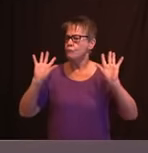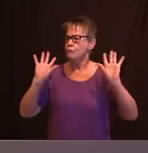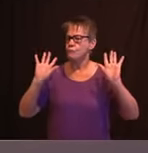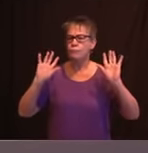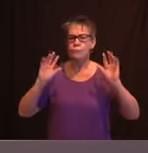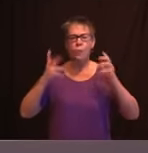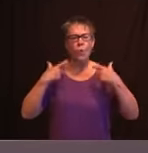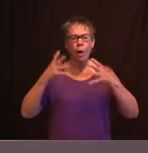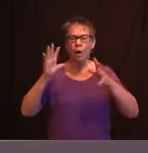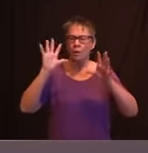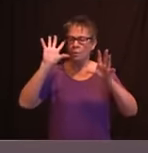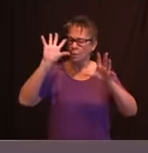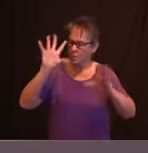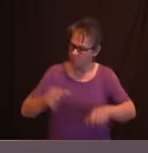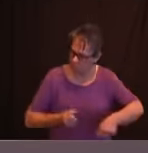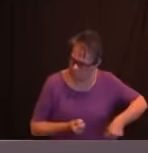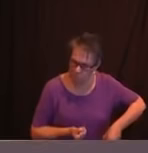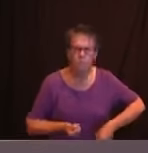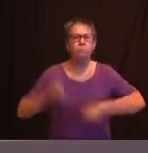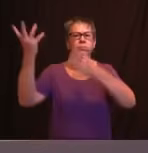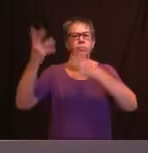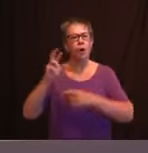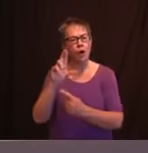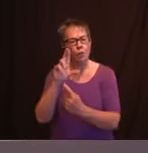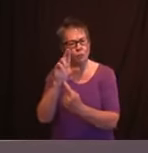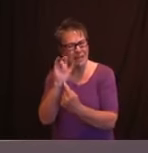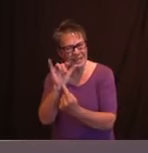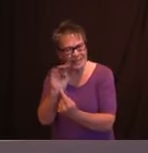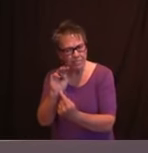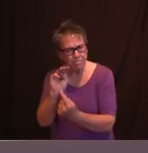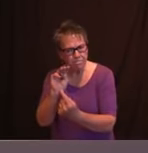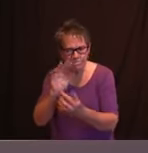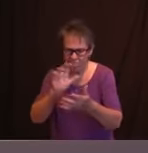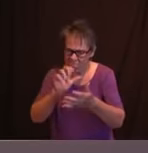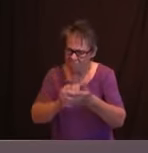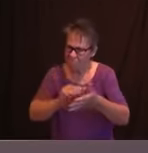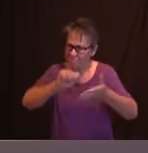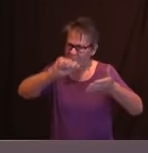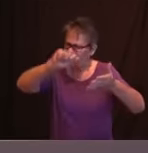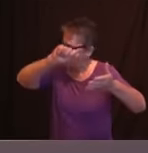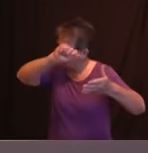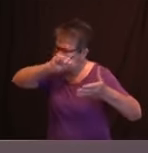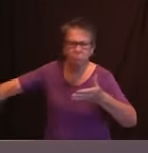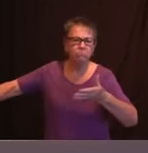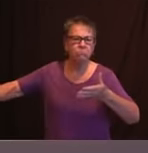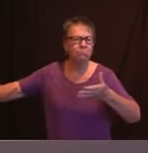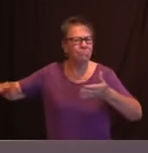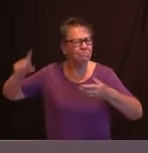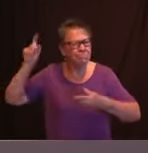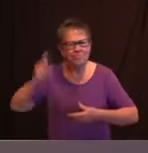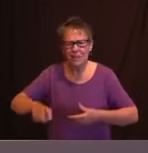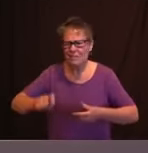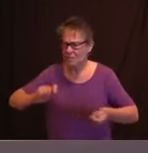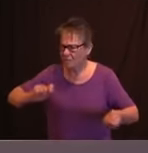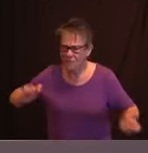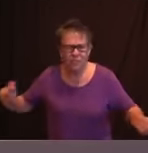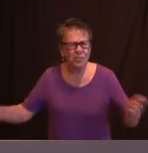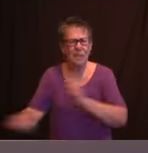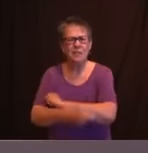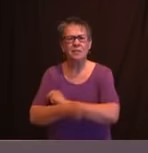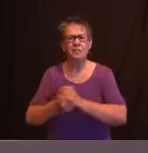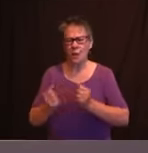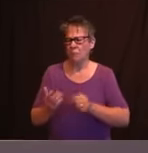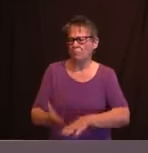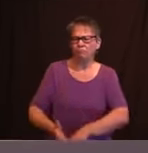cases, alongside elected officials, faith leaders, in every case, I think, members of law enforcement. Please keep that up. Please